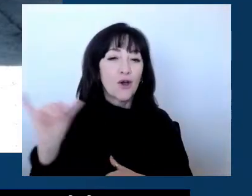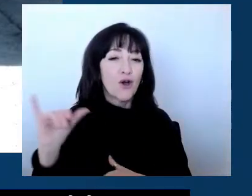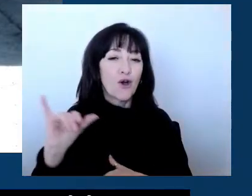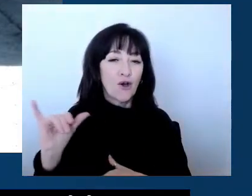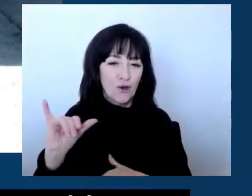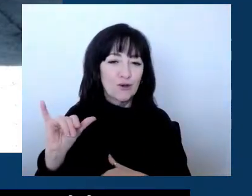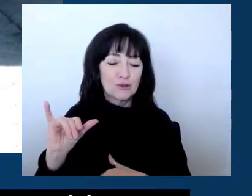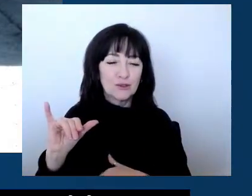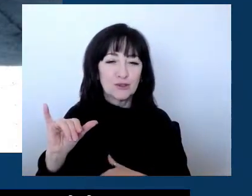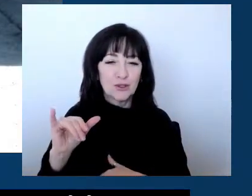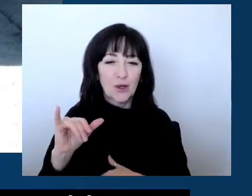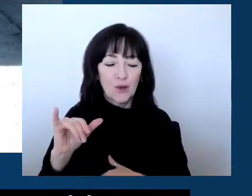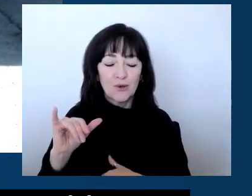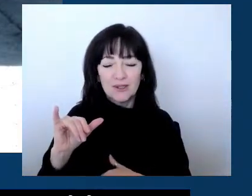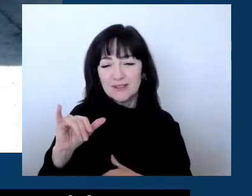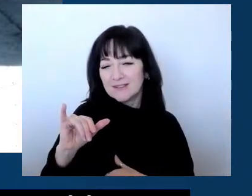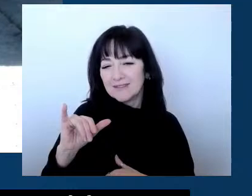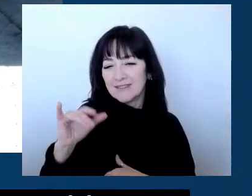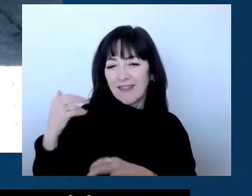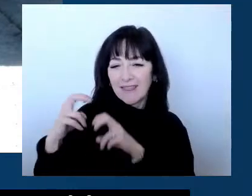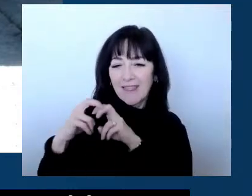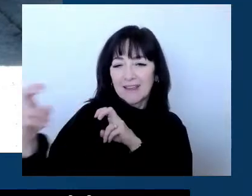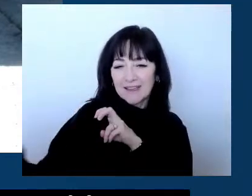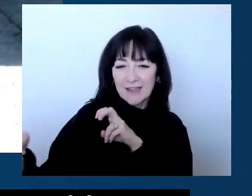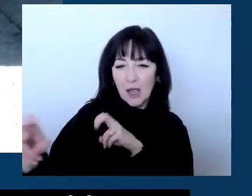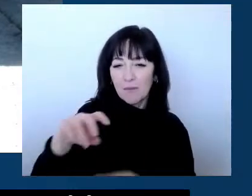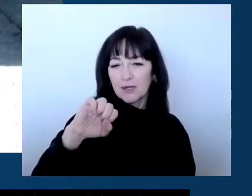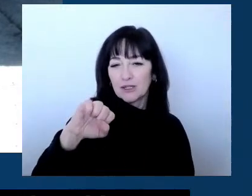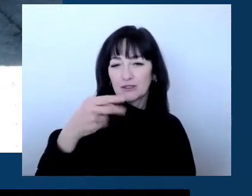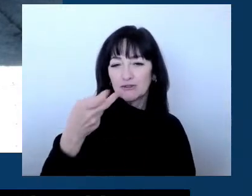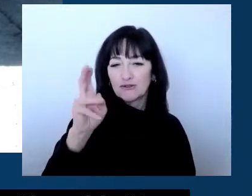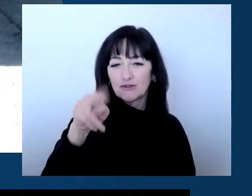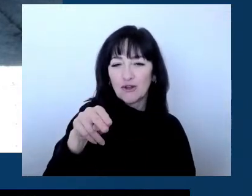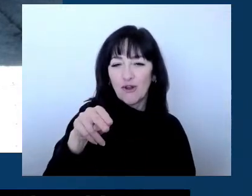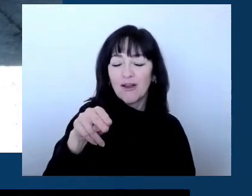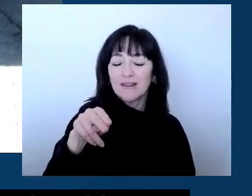member of the Cabinet, Sean Garvin from GenRec.